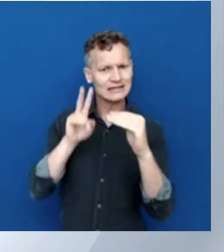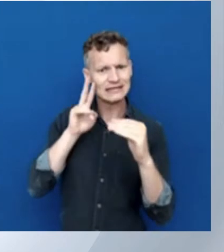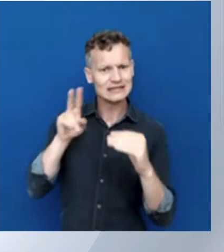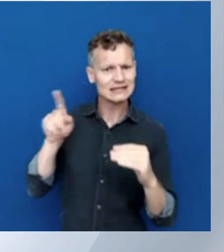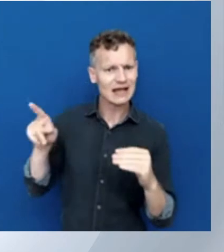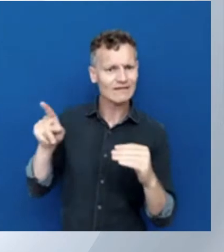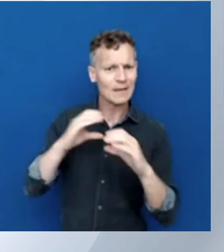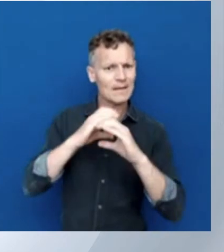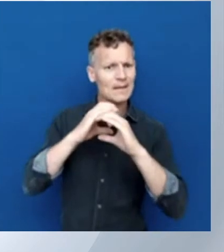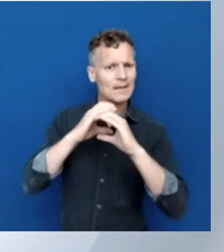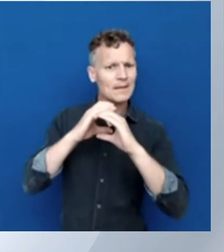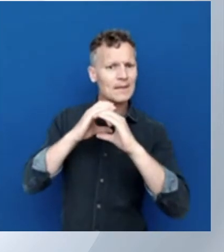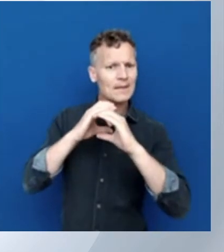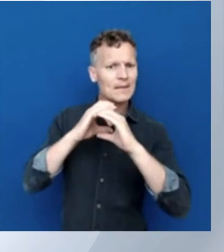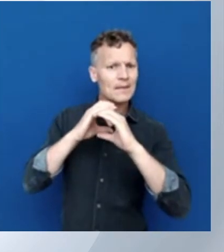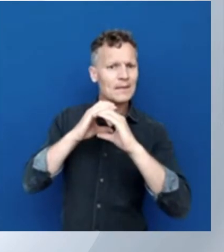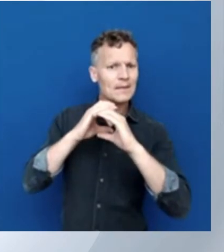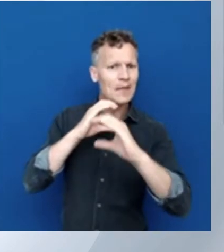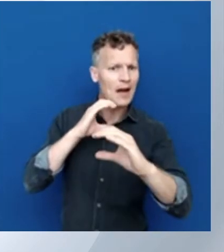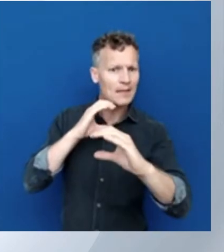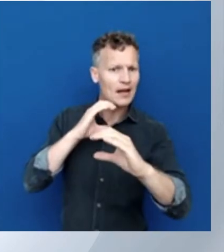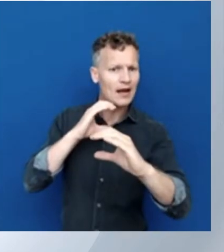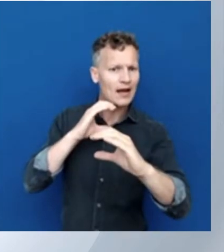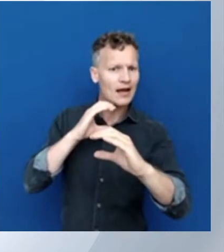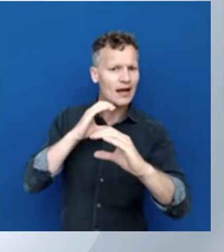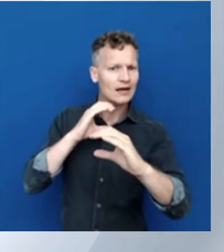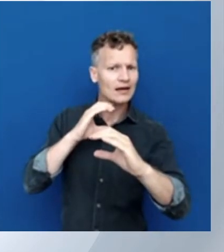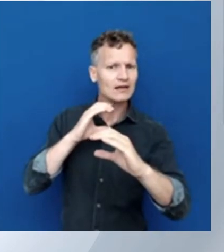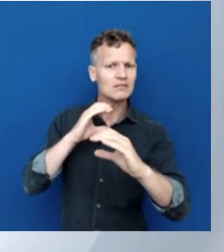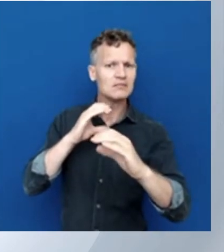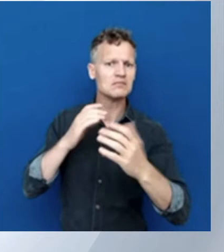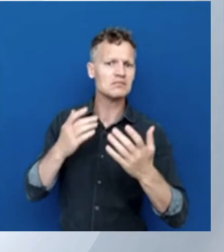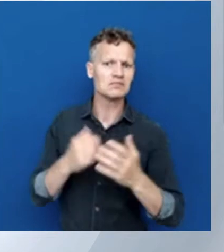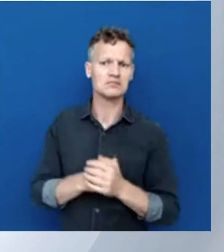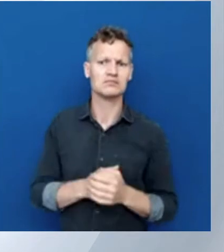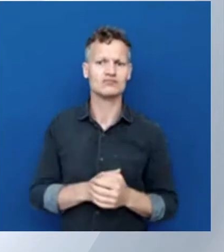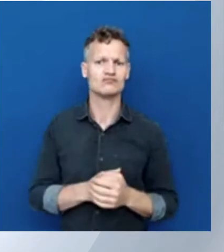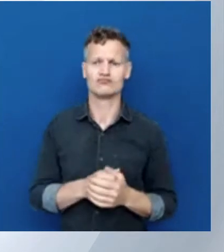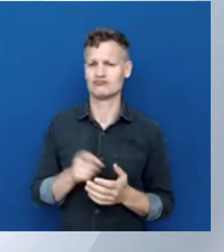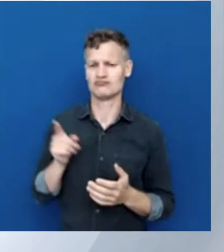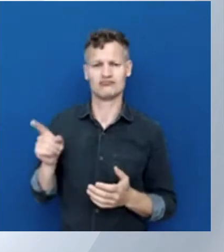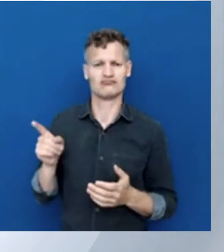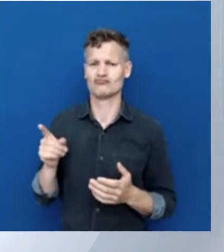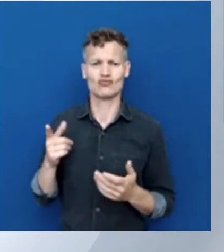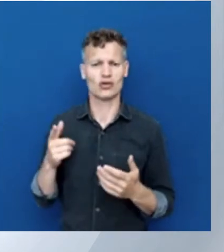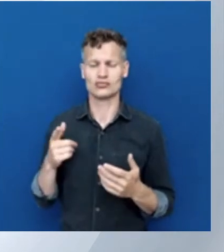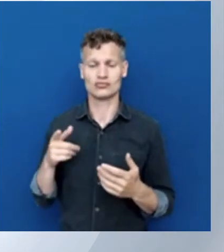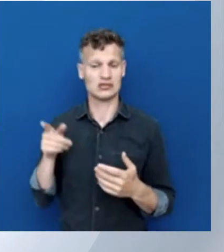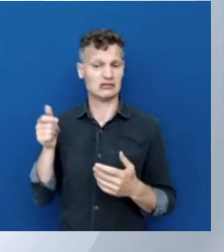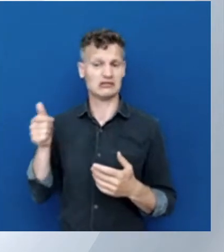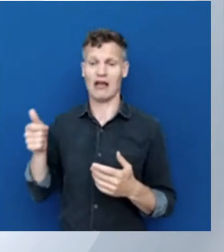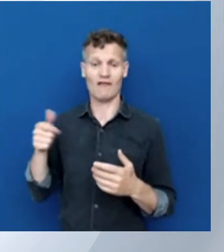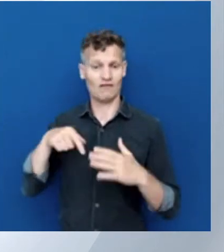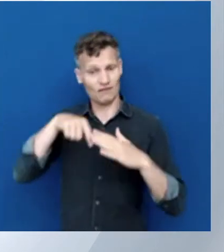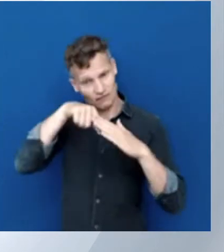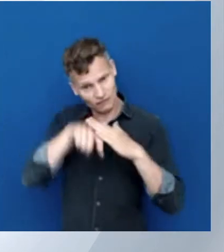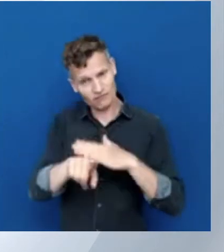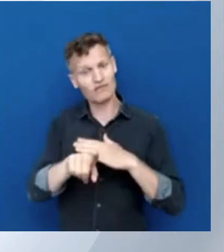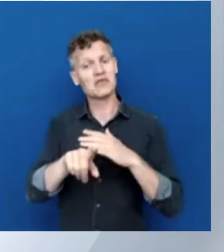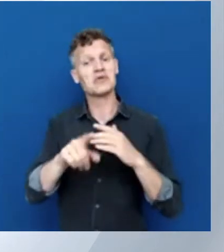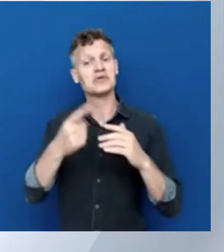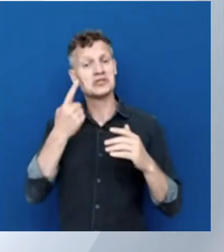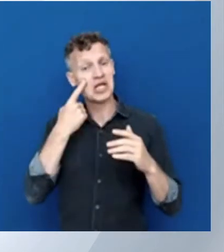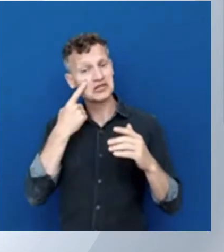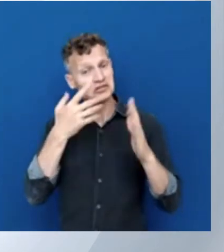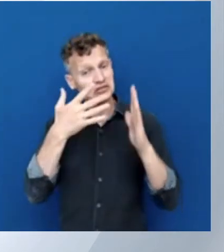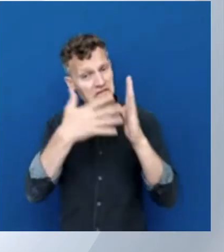my YAML pipeline, uses Ubuntu, drives Maven, and basically just goes in and runs the Surefire test results there. So